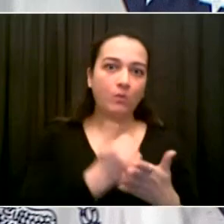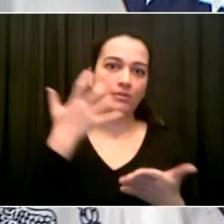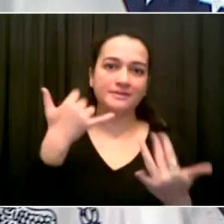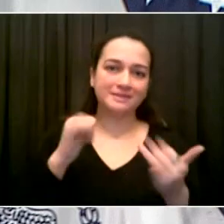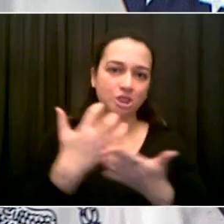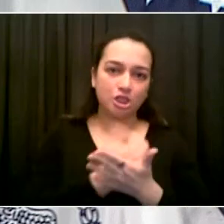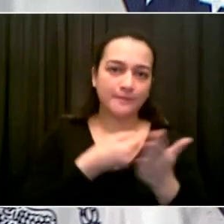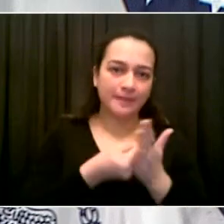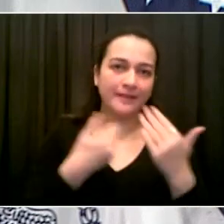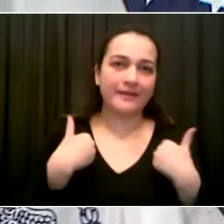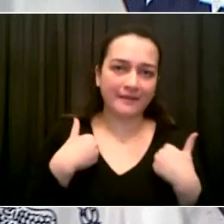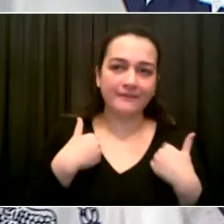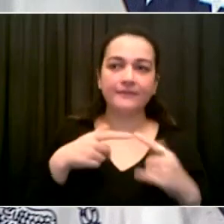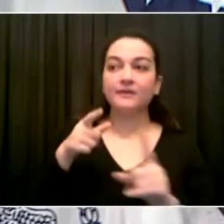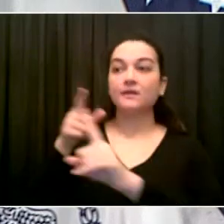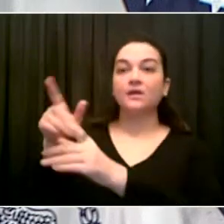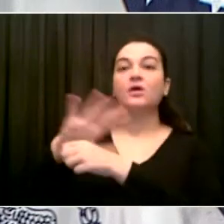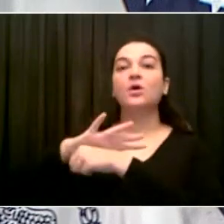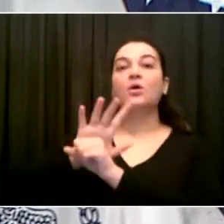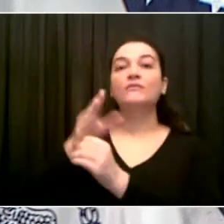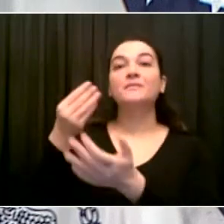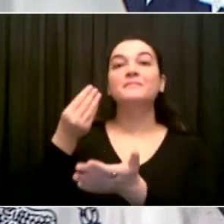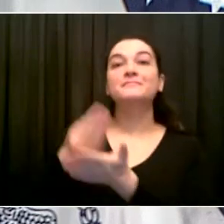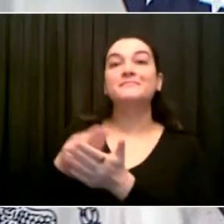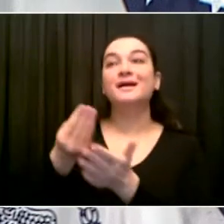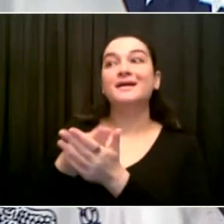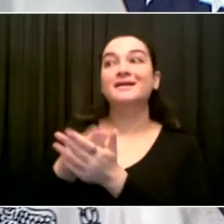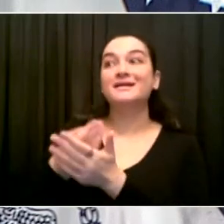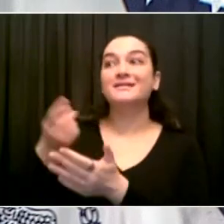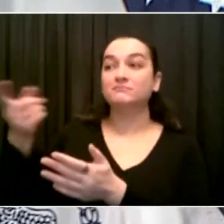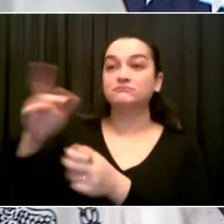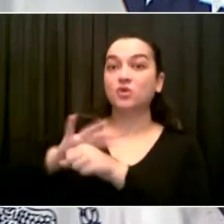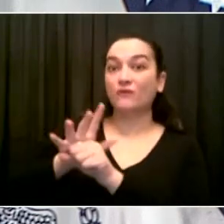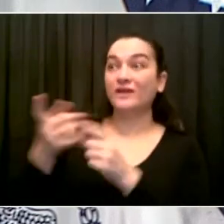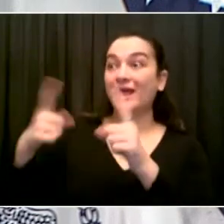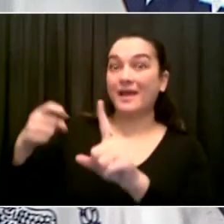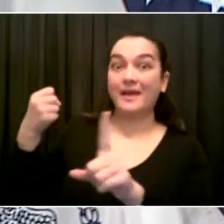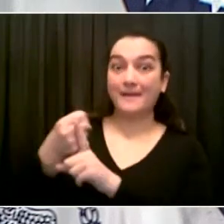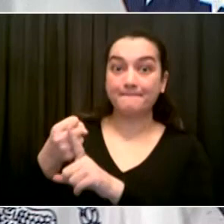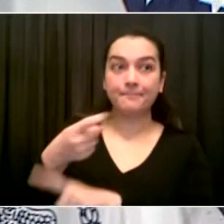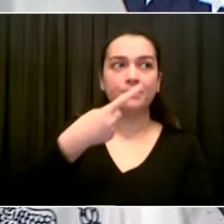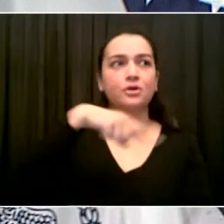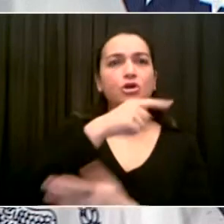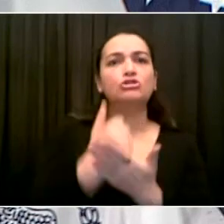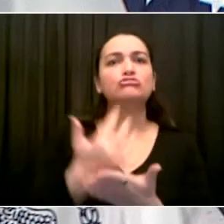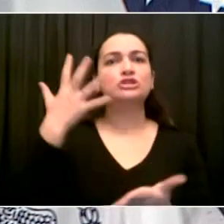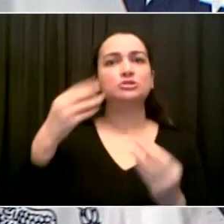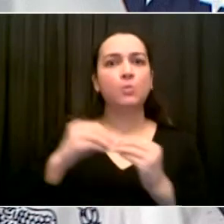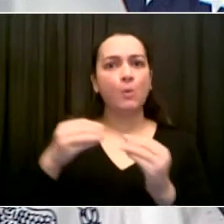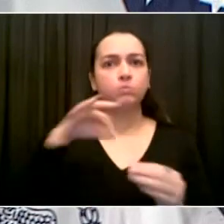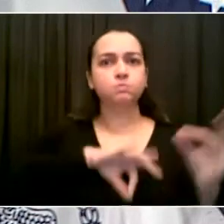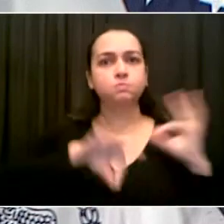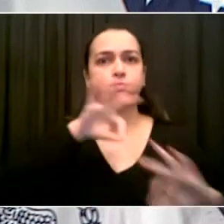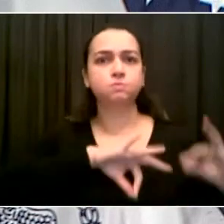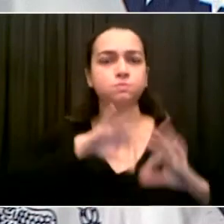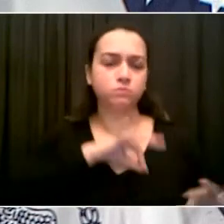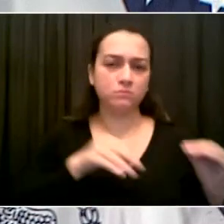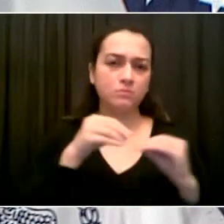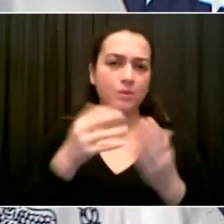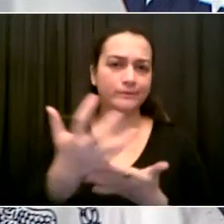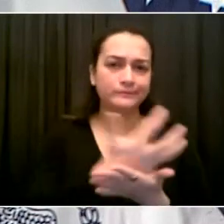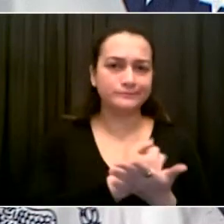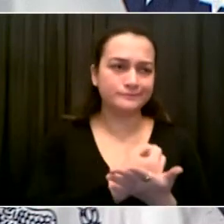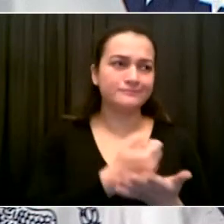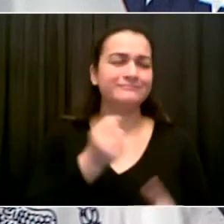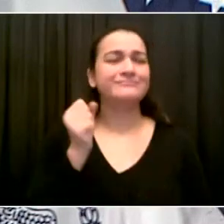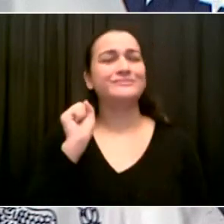were suffering. The stock market's been booming. The question really is, what determines behavior? And